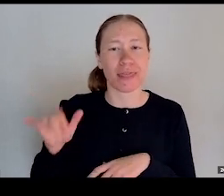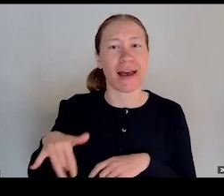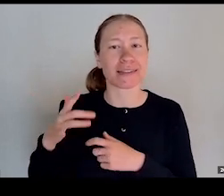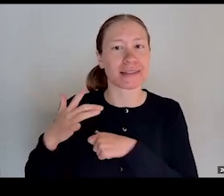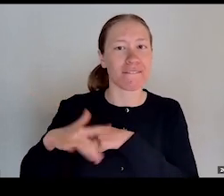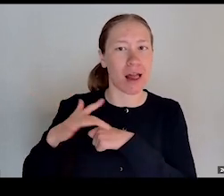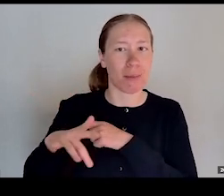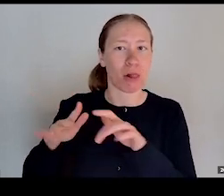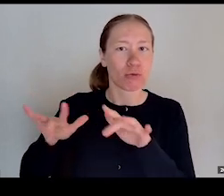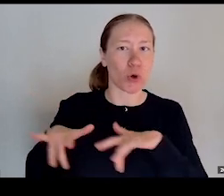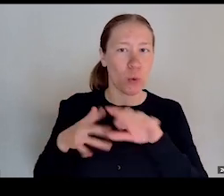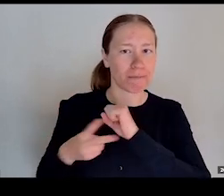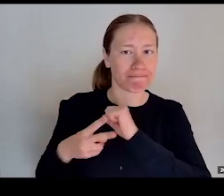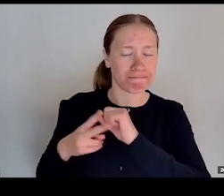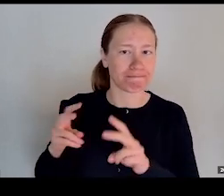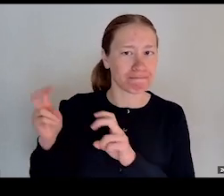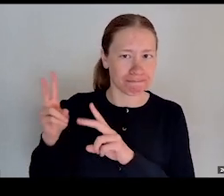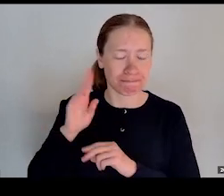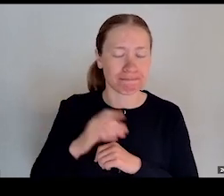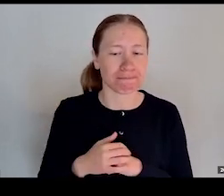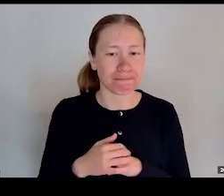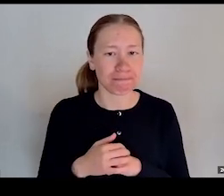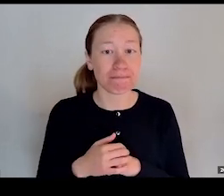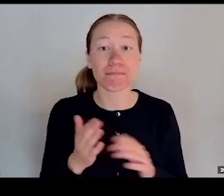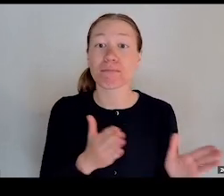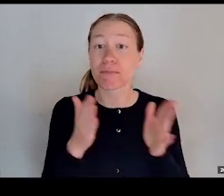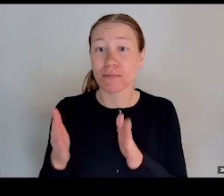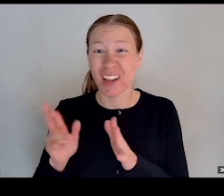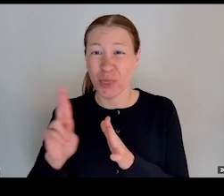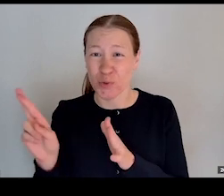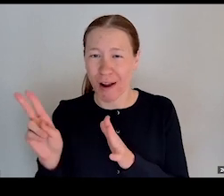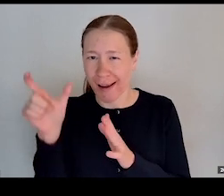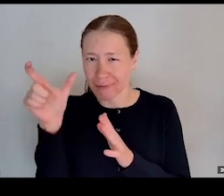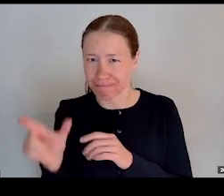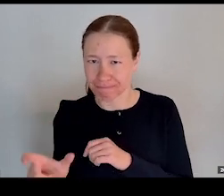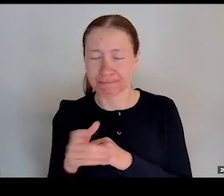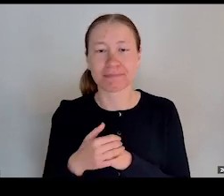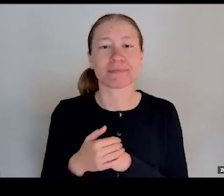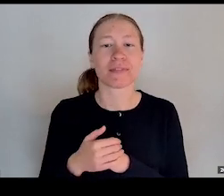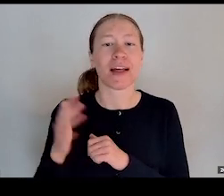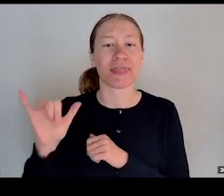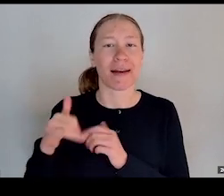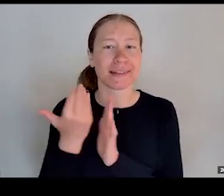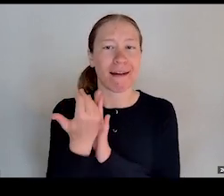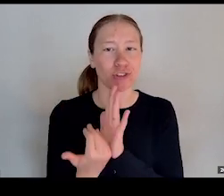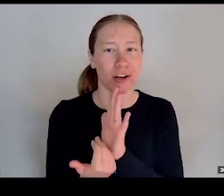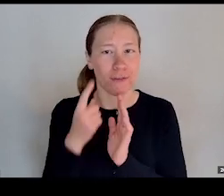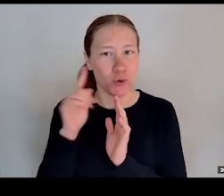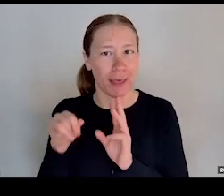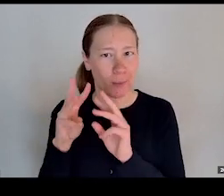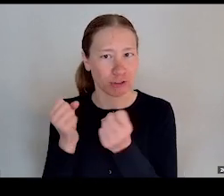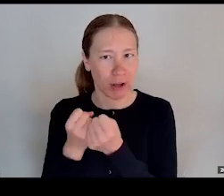the day that that presentation was provided. On the right side of this slide, I did include the agenda from it. I discussed